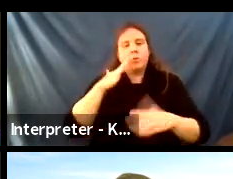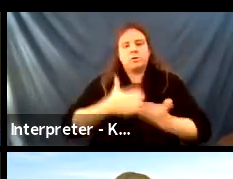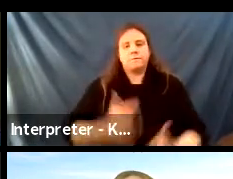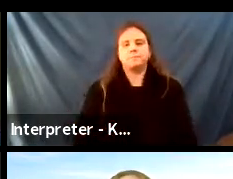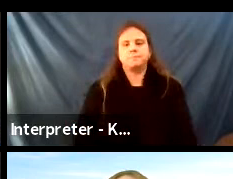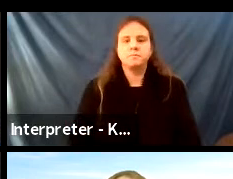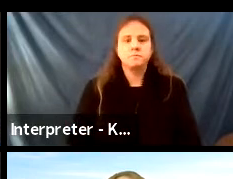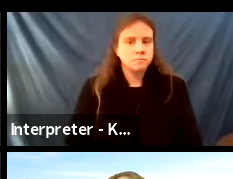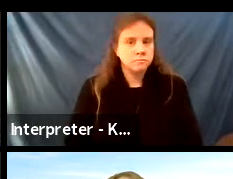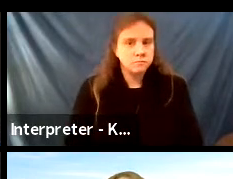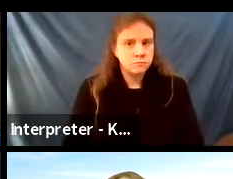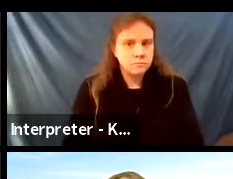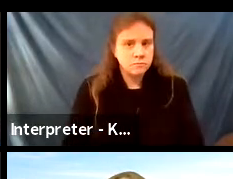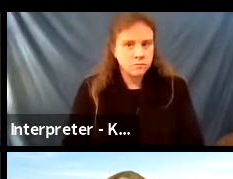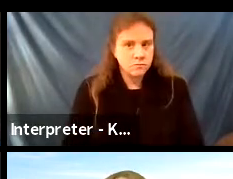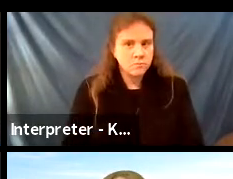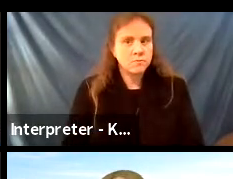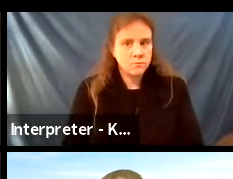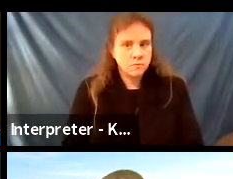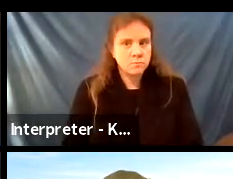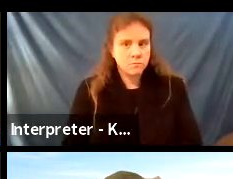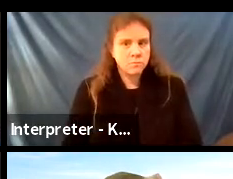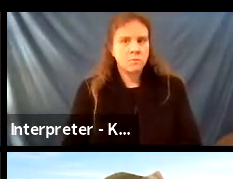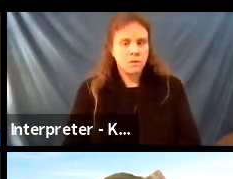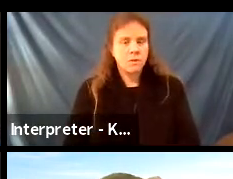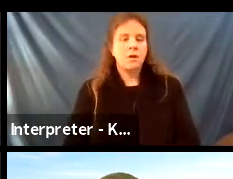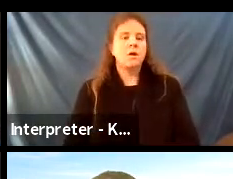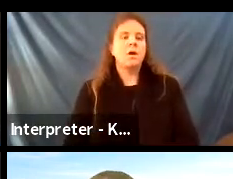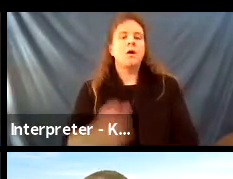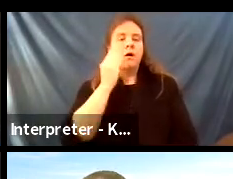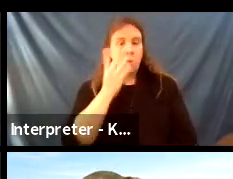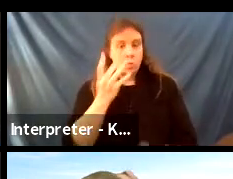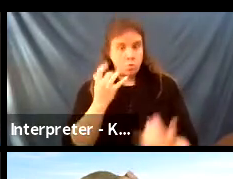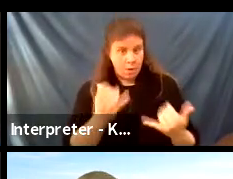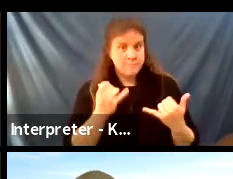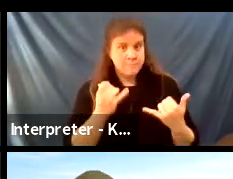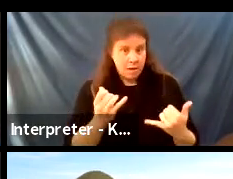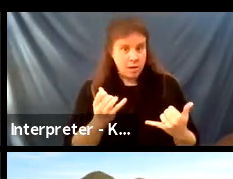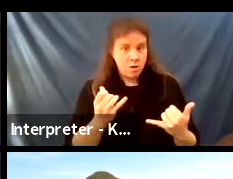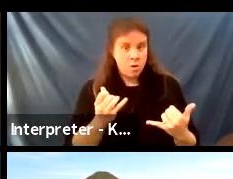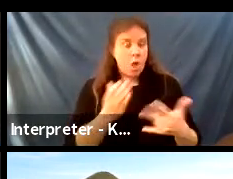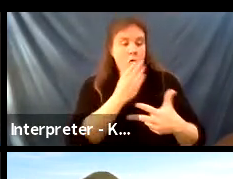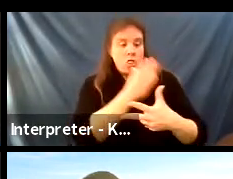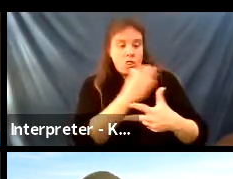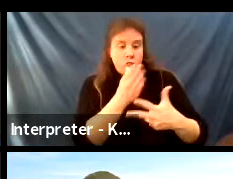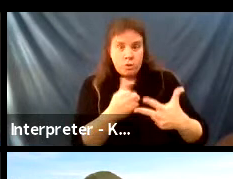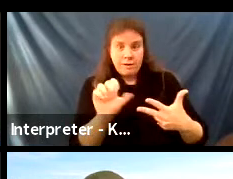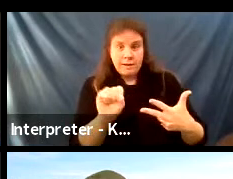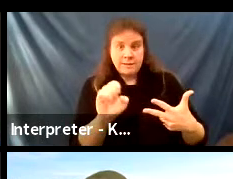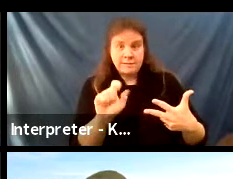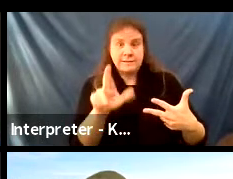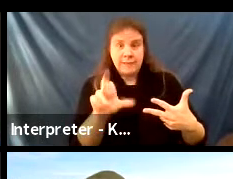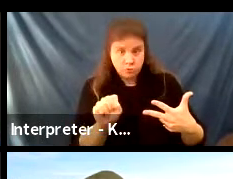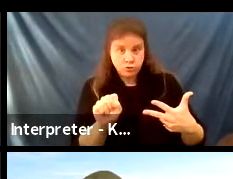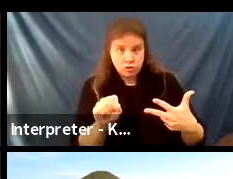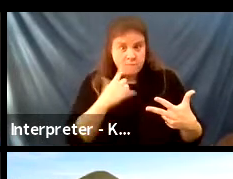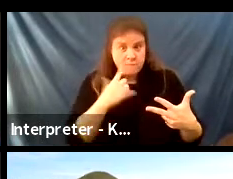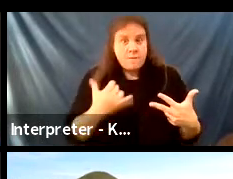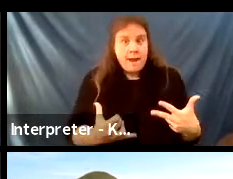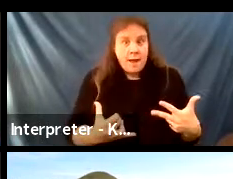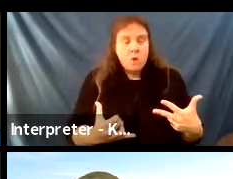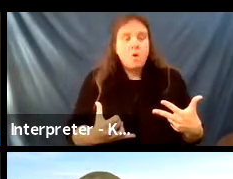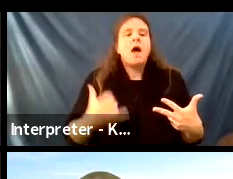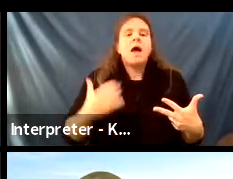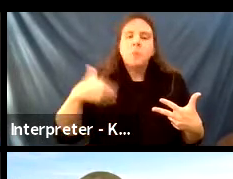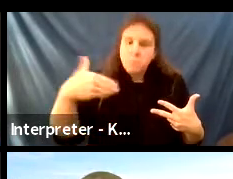Anthony. I'll just say that right now, at the end of the day, it will be the 3 sectors, and then as we move forward, we'll probably parse it out some more. And then we'll be